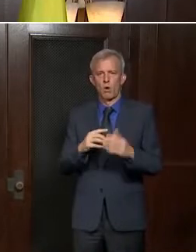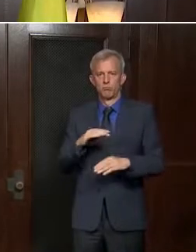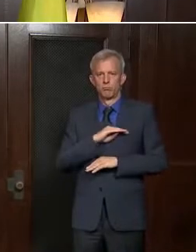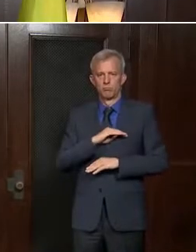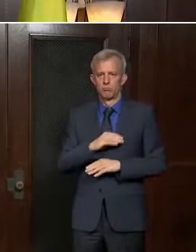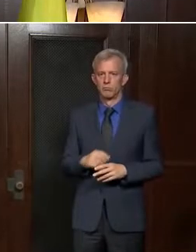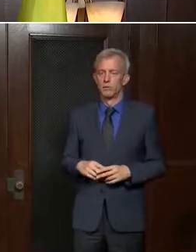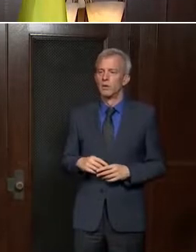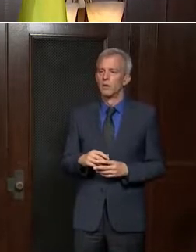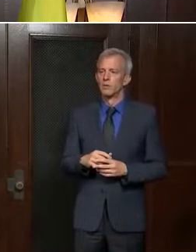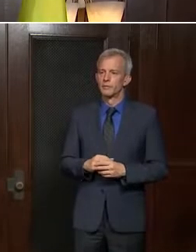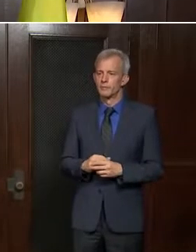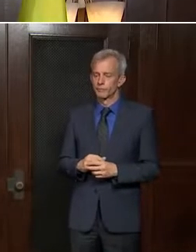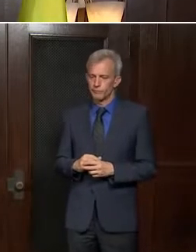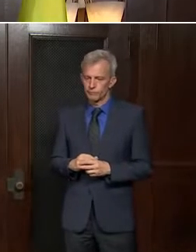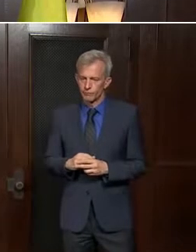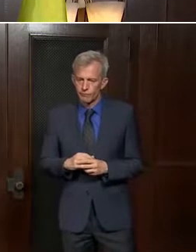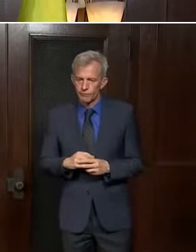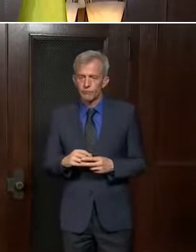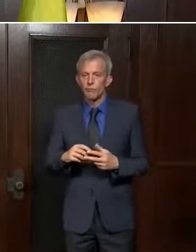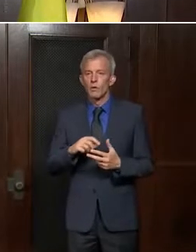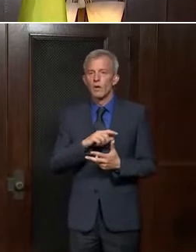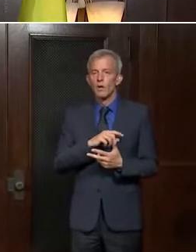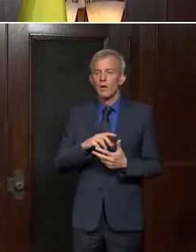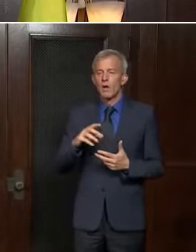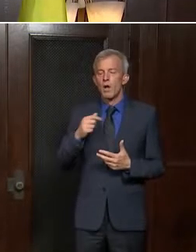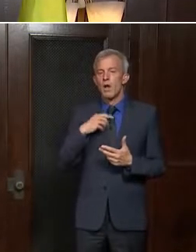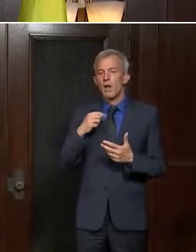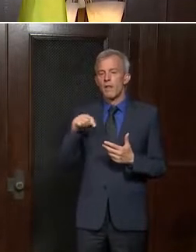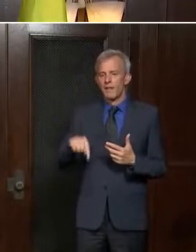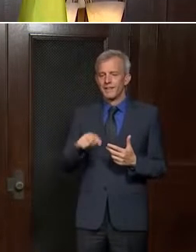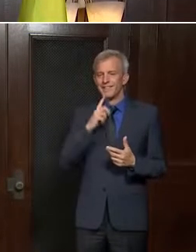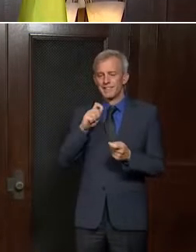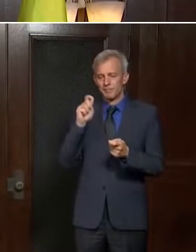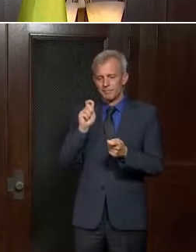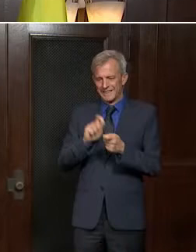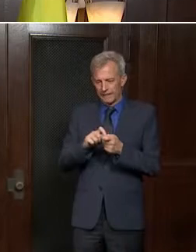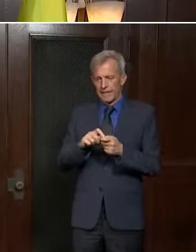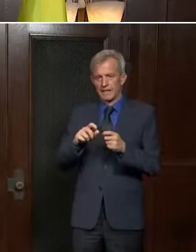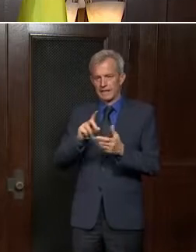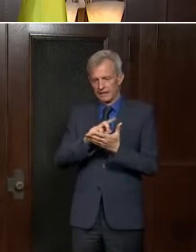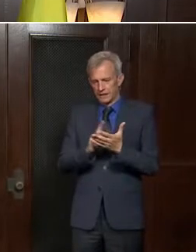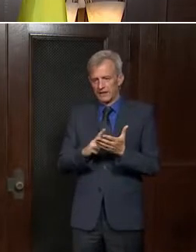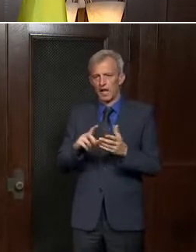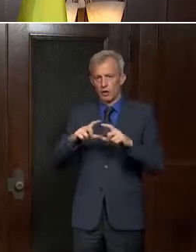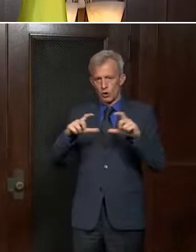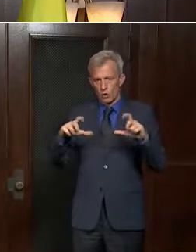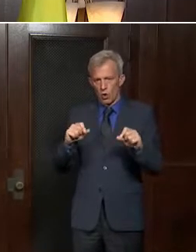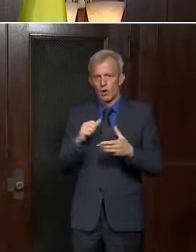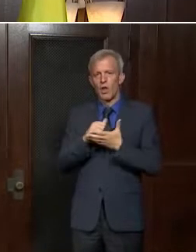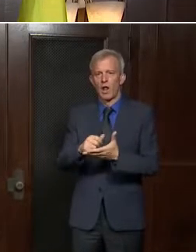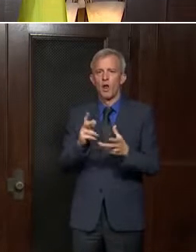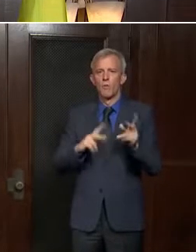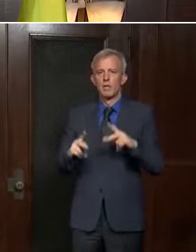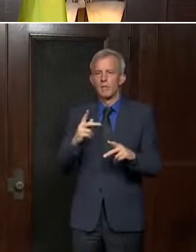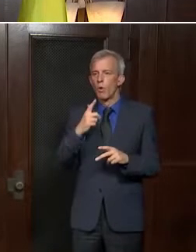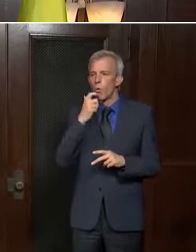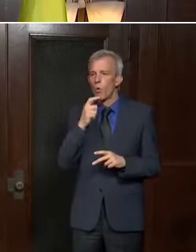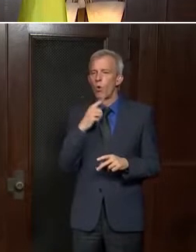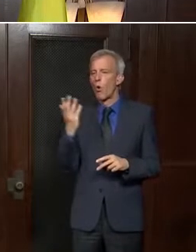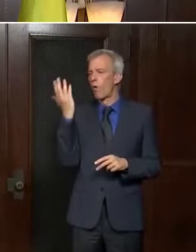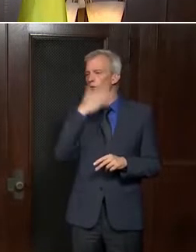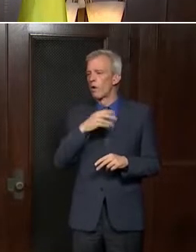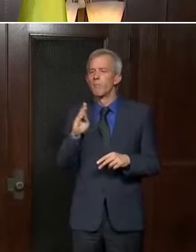for America, and MasterCard City Possible Network specifically designed the Angelino Card to help Angelinos that are overlooked by other federal